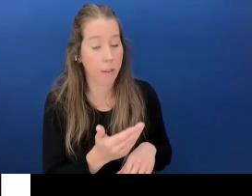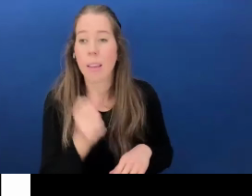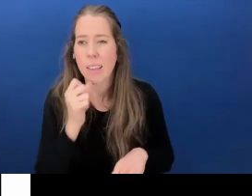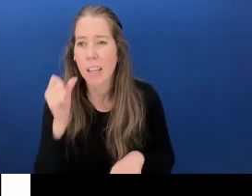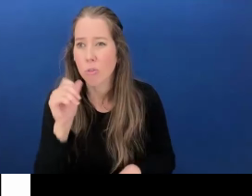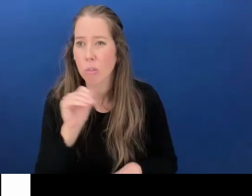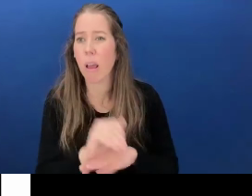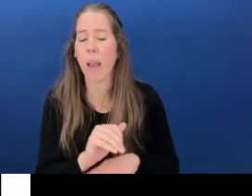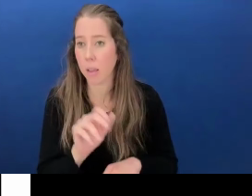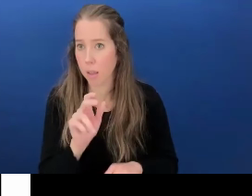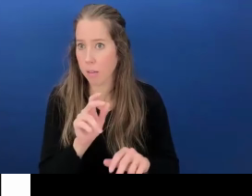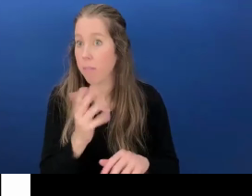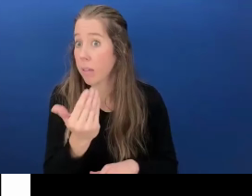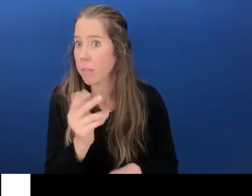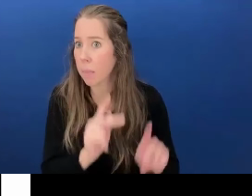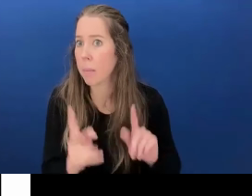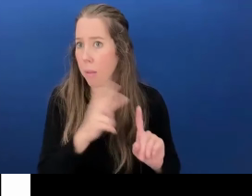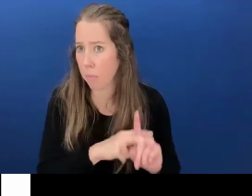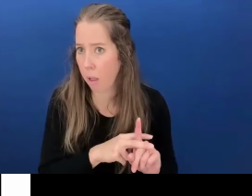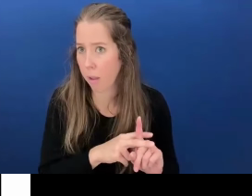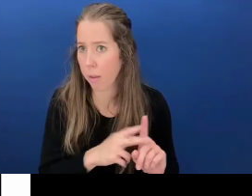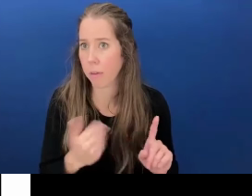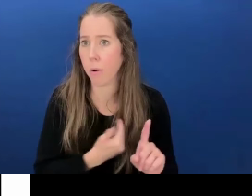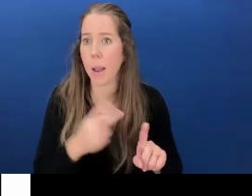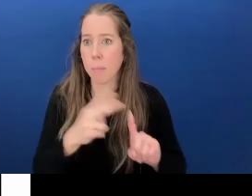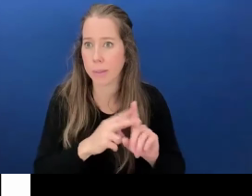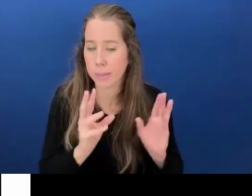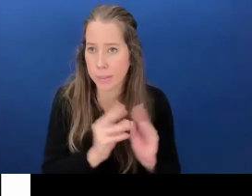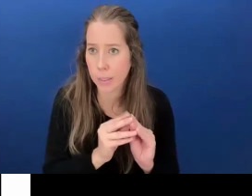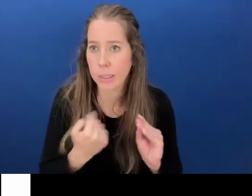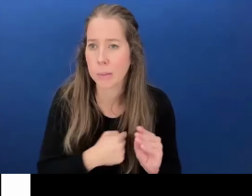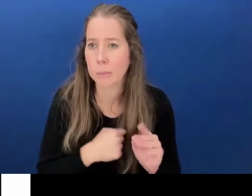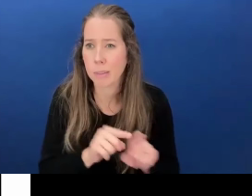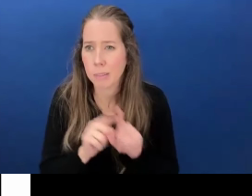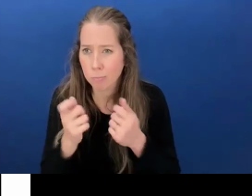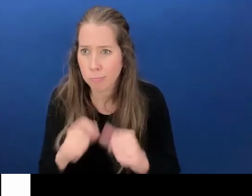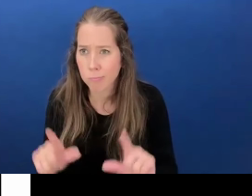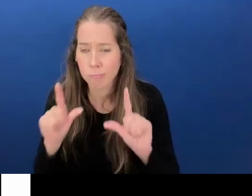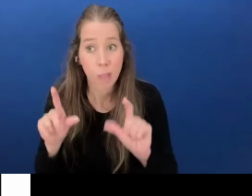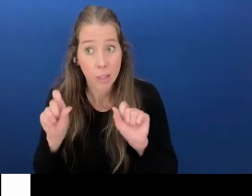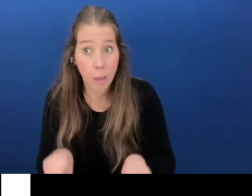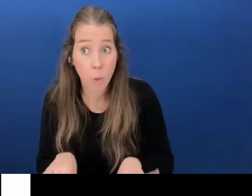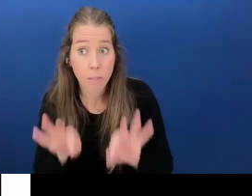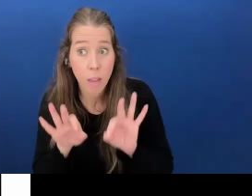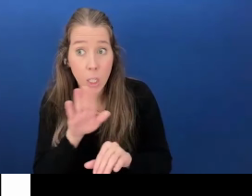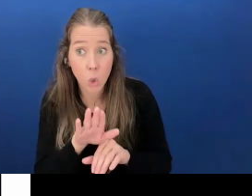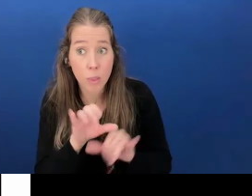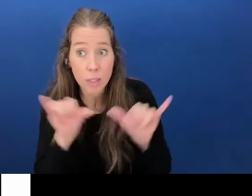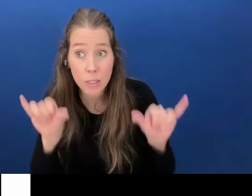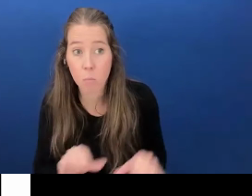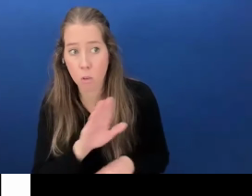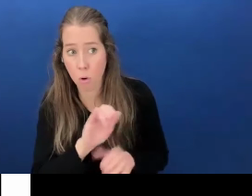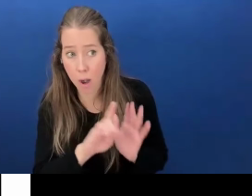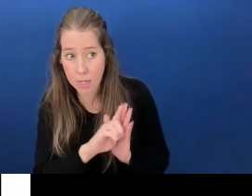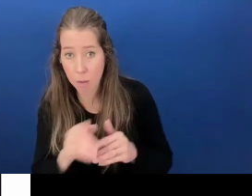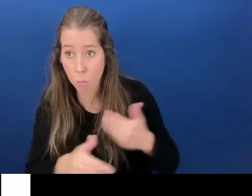an application session. We're also going in there and finding, all right, can we find you in the system? Did your ID get processed? And we're doing